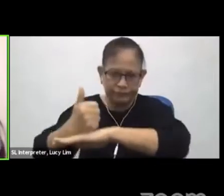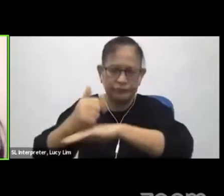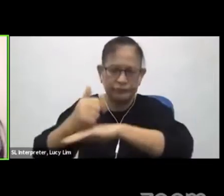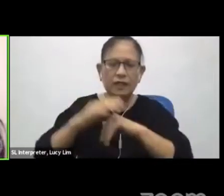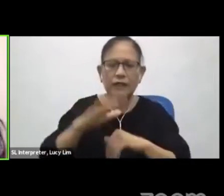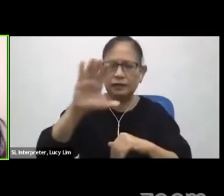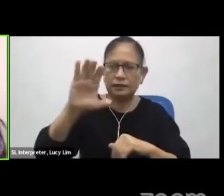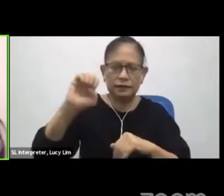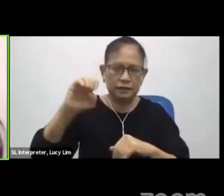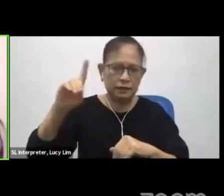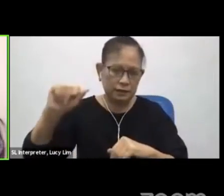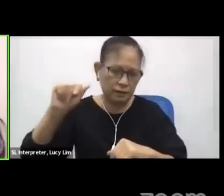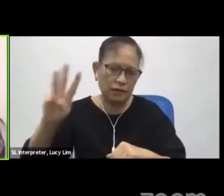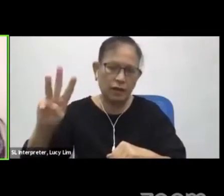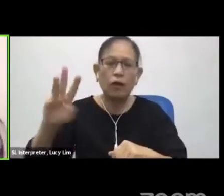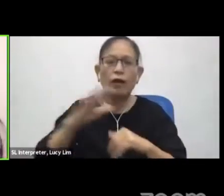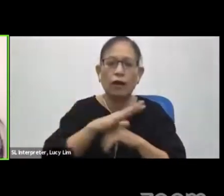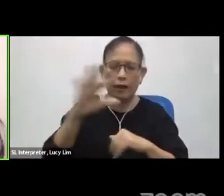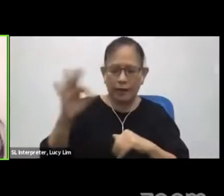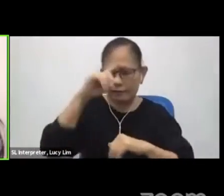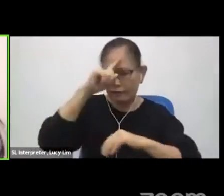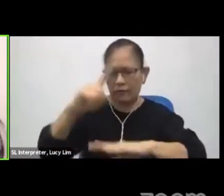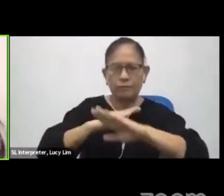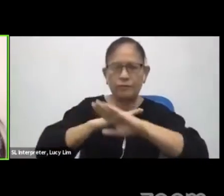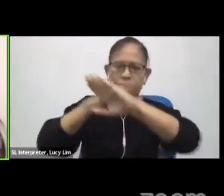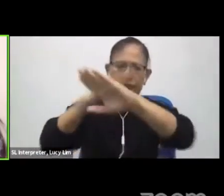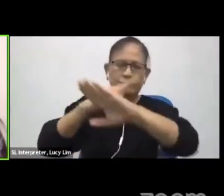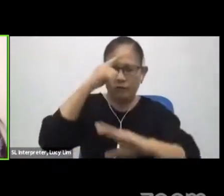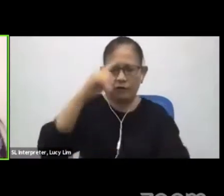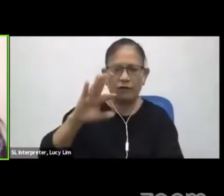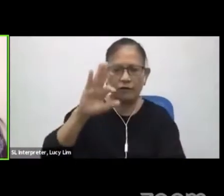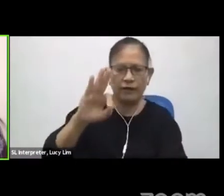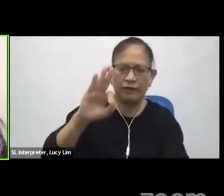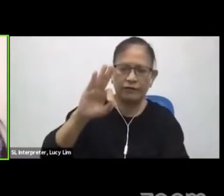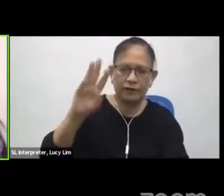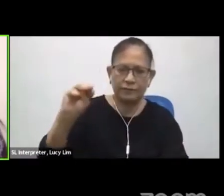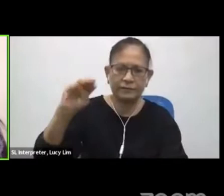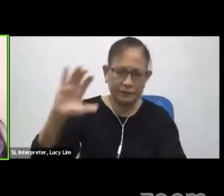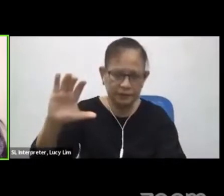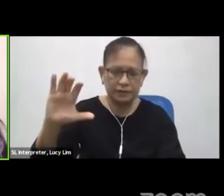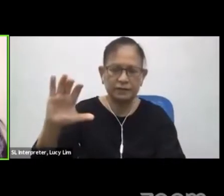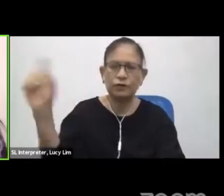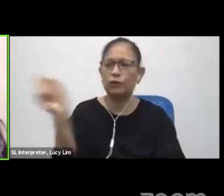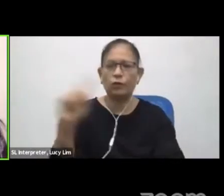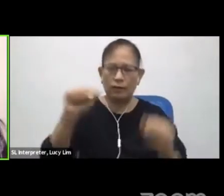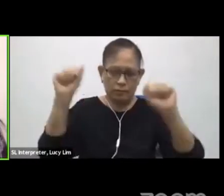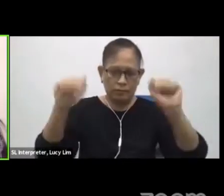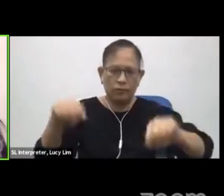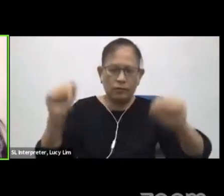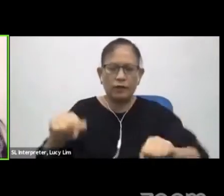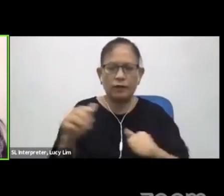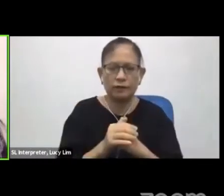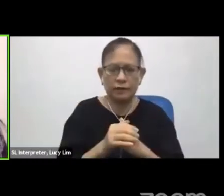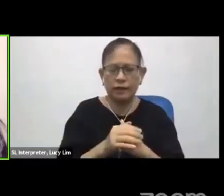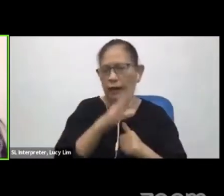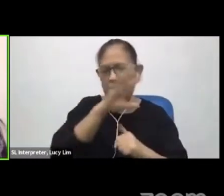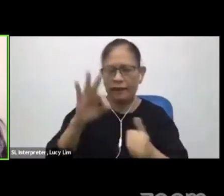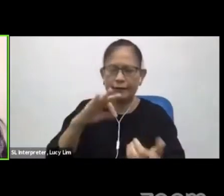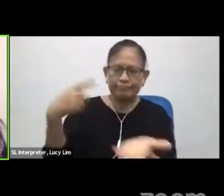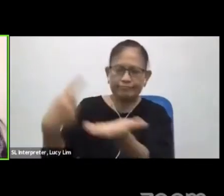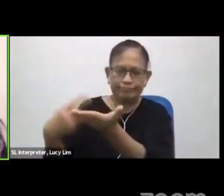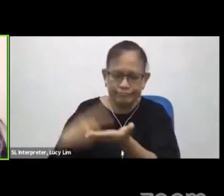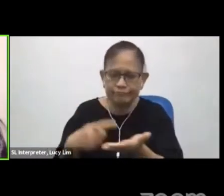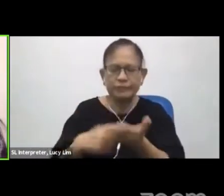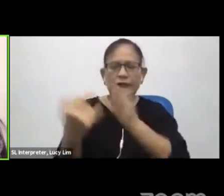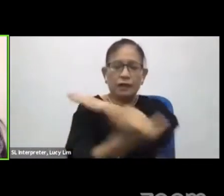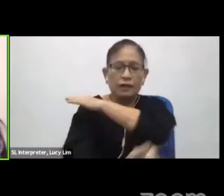CRC which relate to prevention of FGMC where applicable, including providing country-level data in